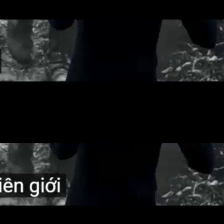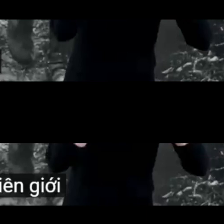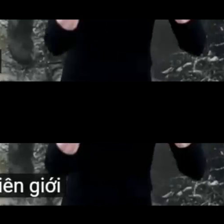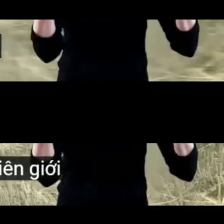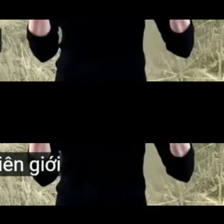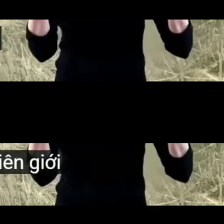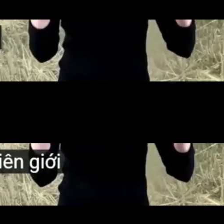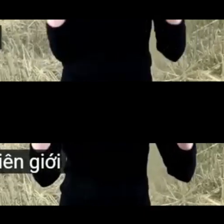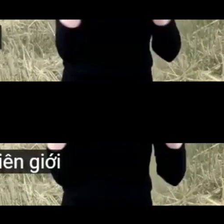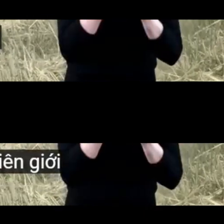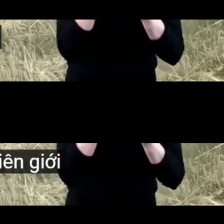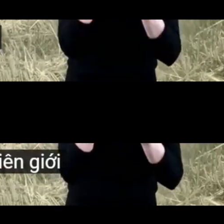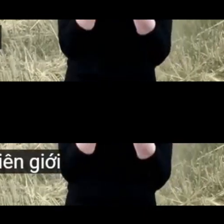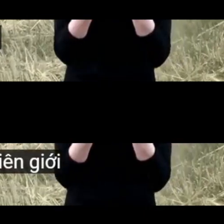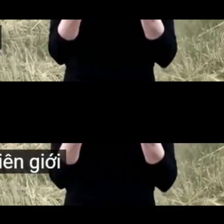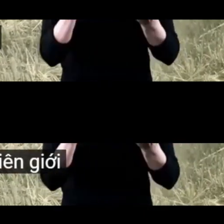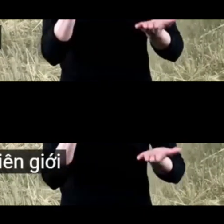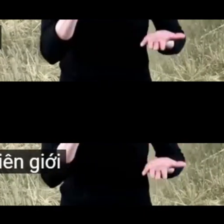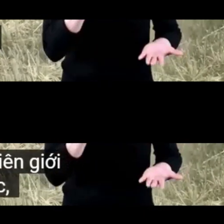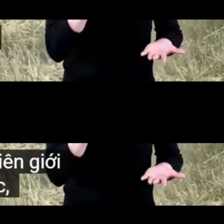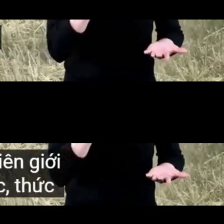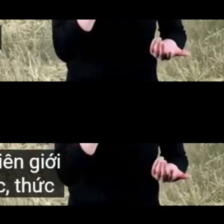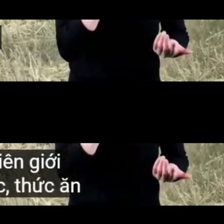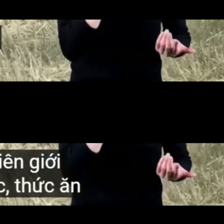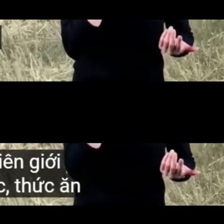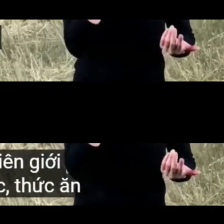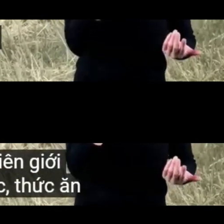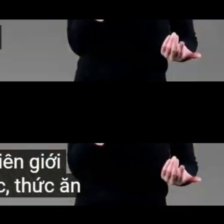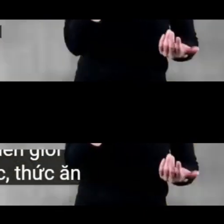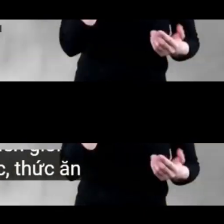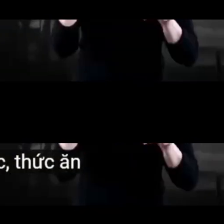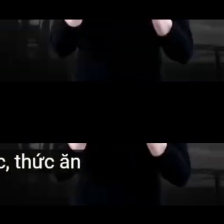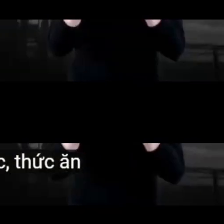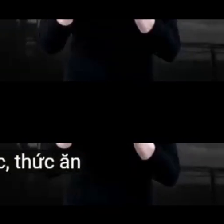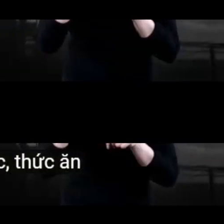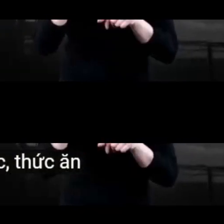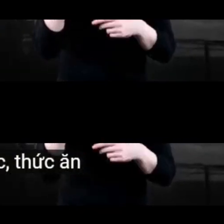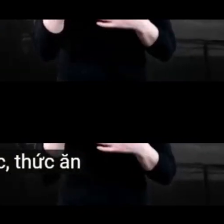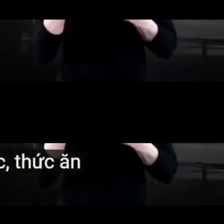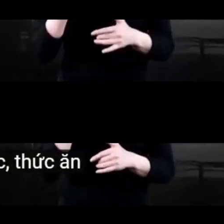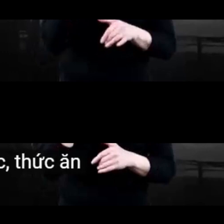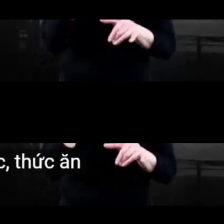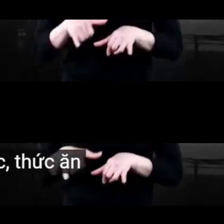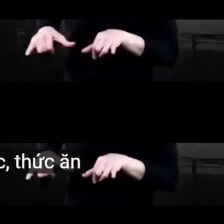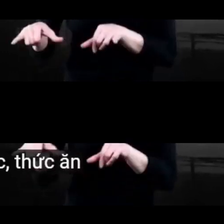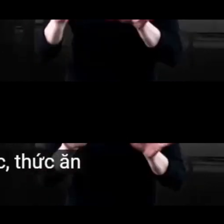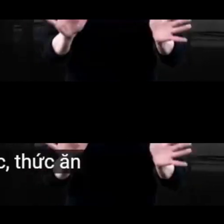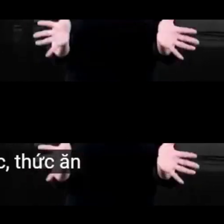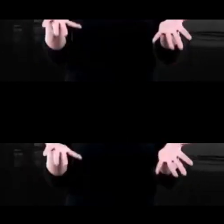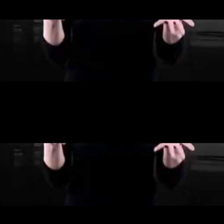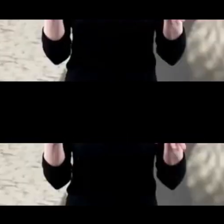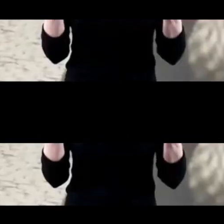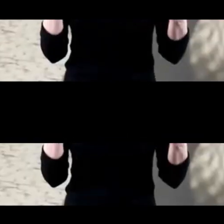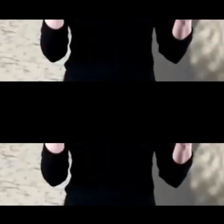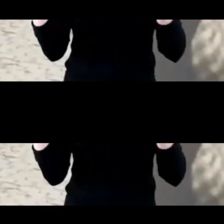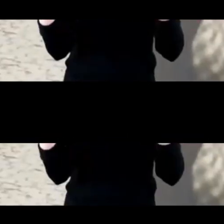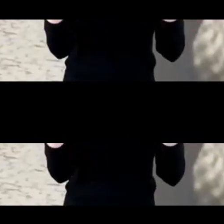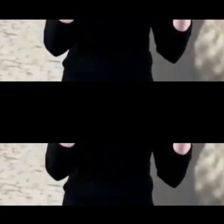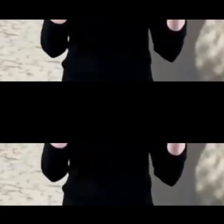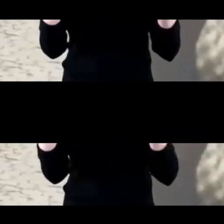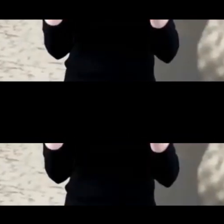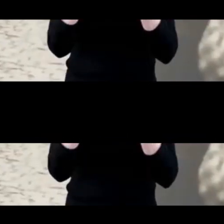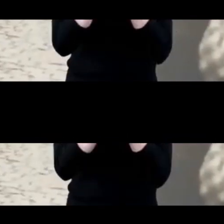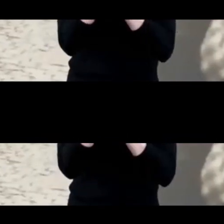disagreements. Fighting over resources like water, food, and fuel are not uncommon. Feuds may